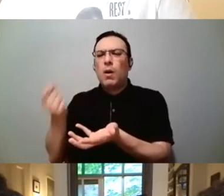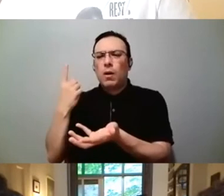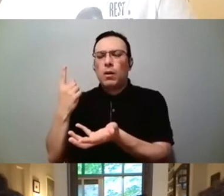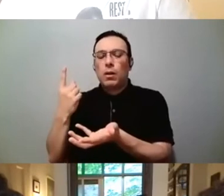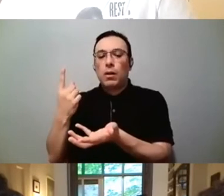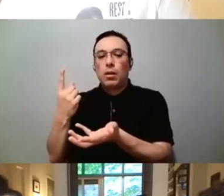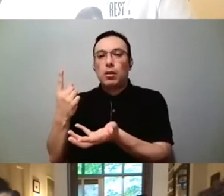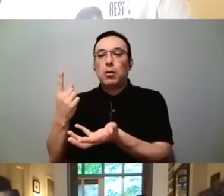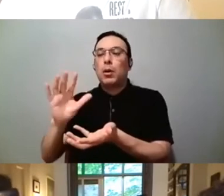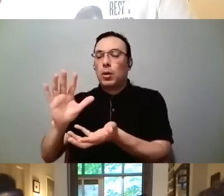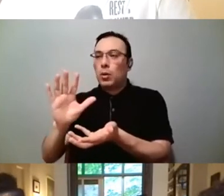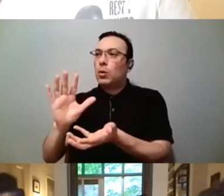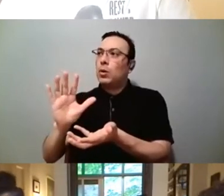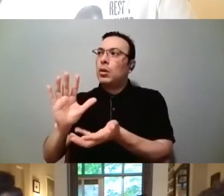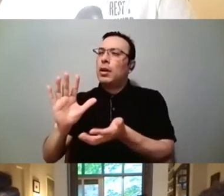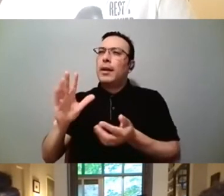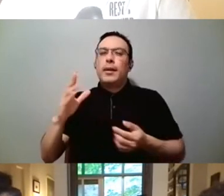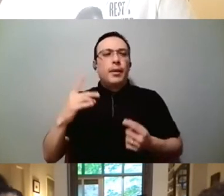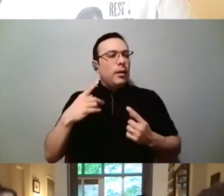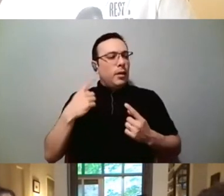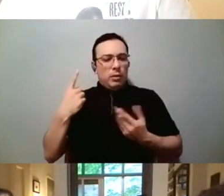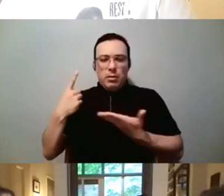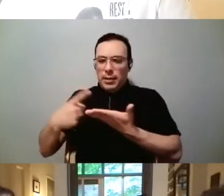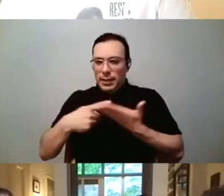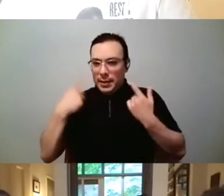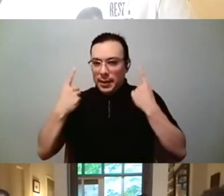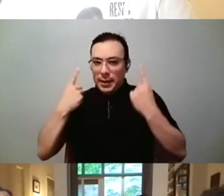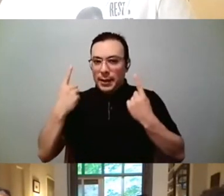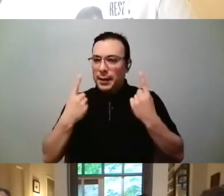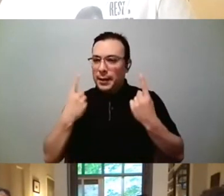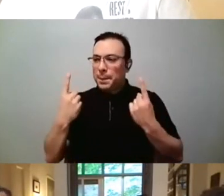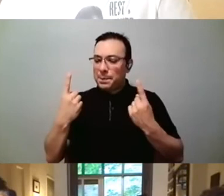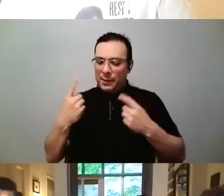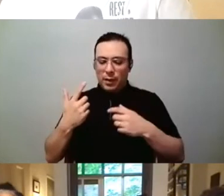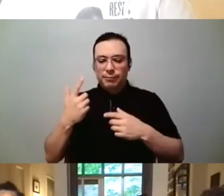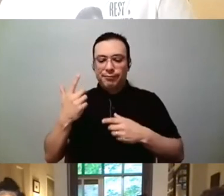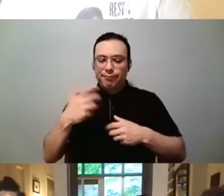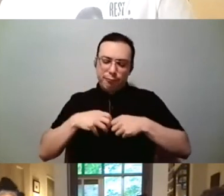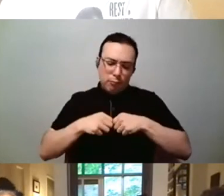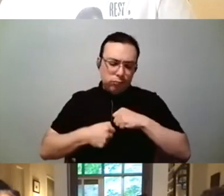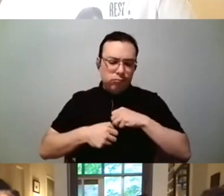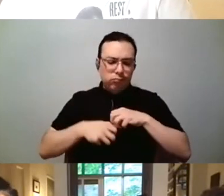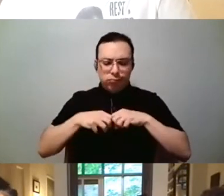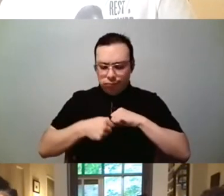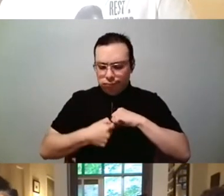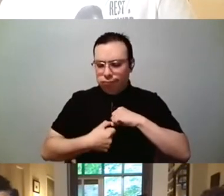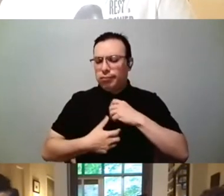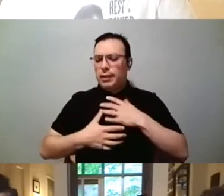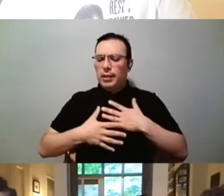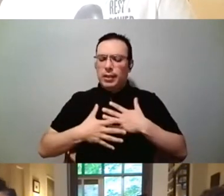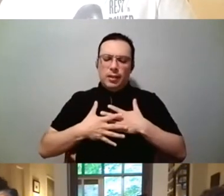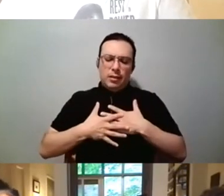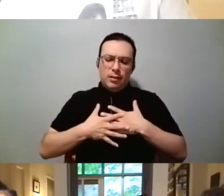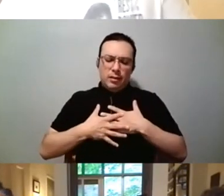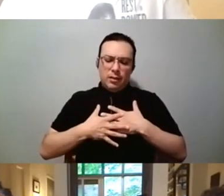instead of going down the road of i don't know what would you say mourning staying in that place what if we turned it